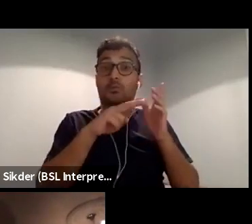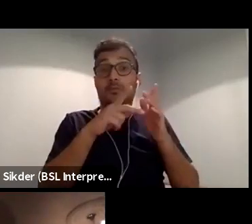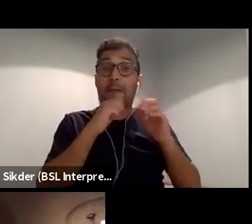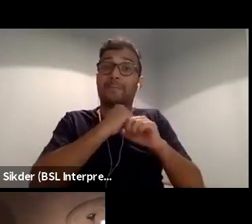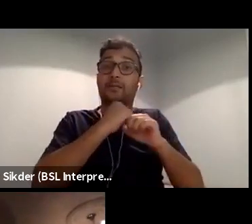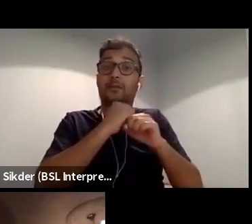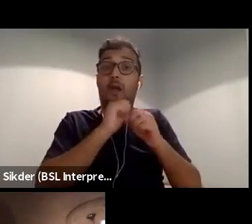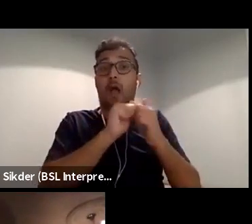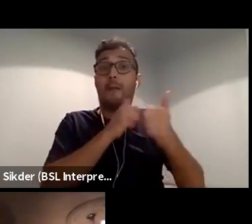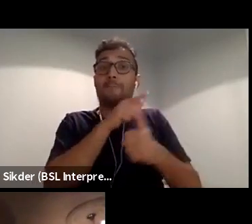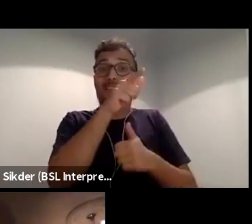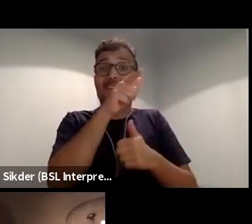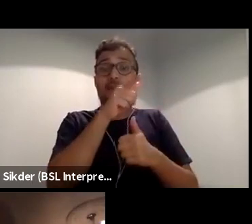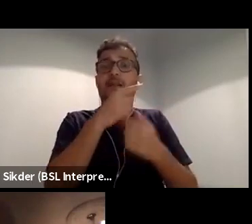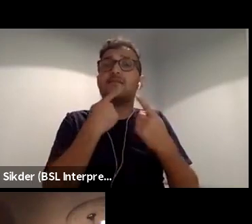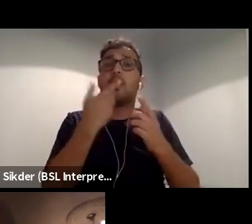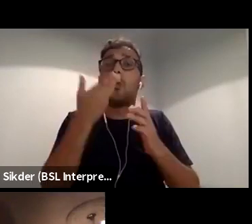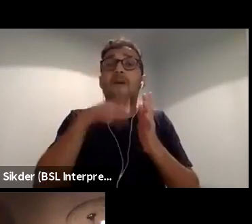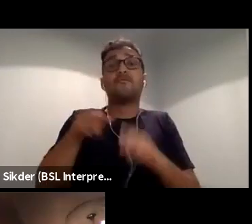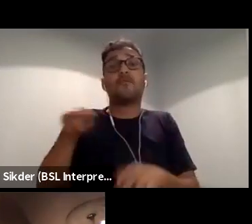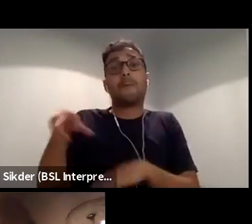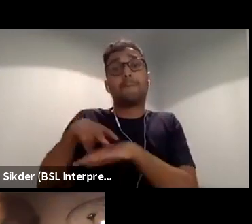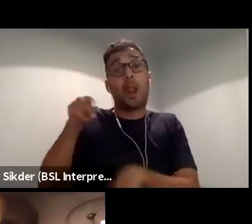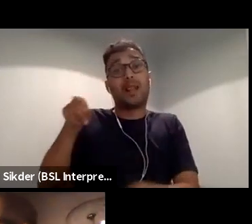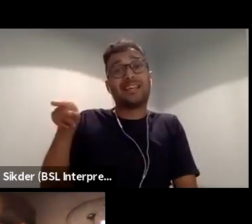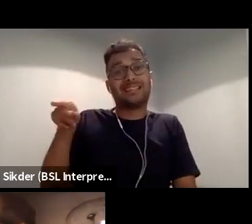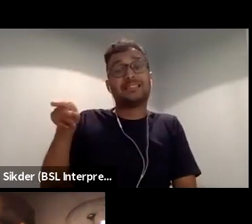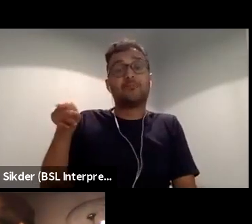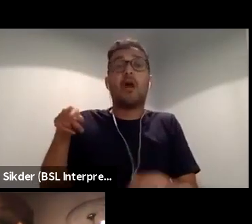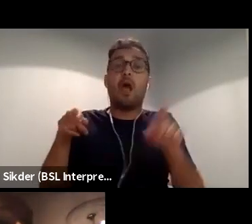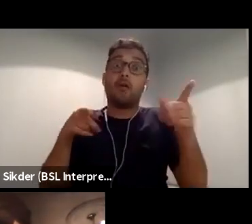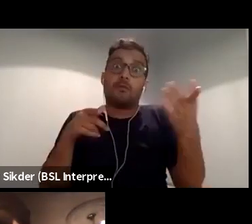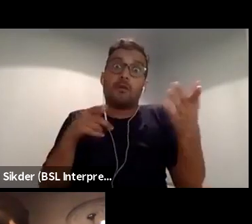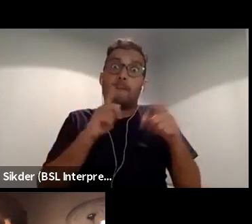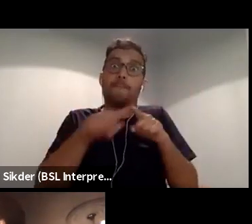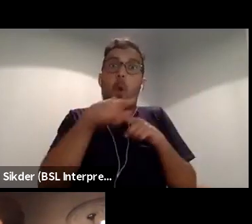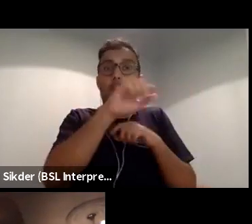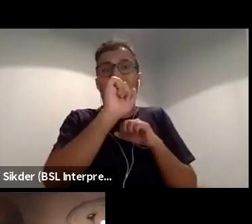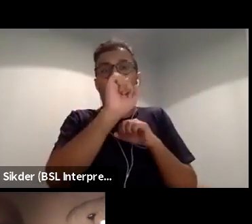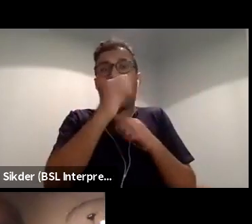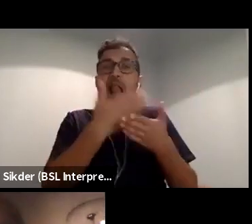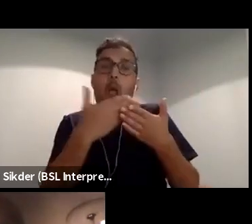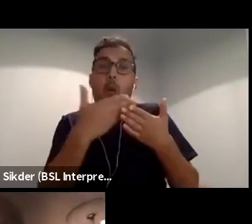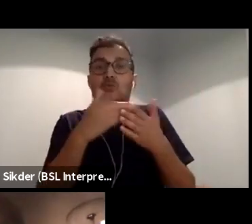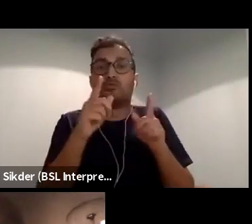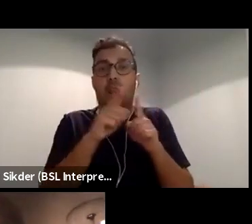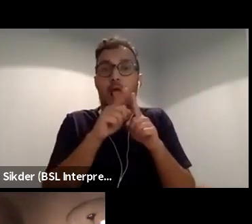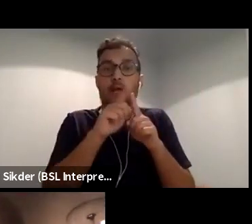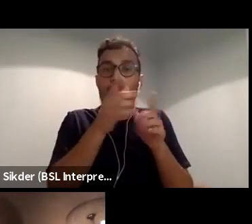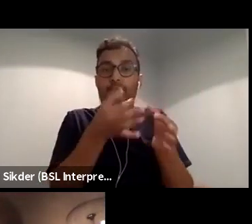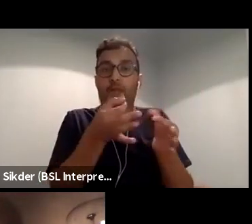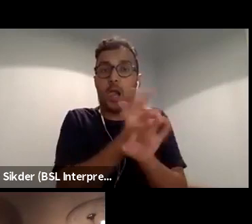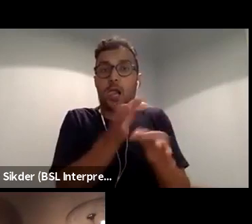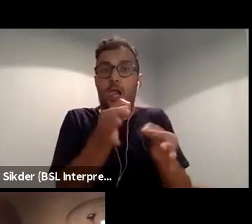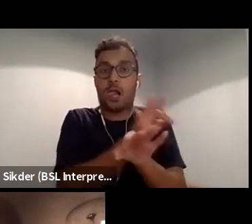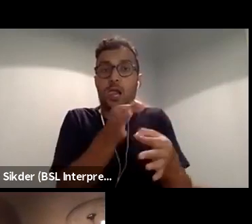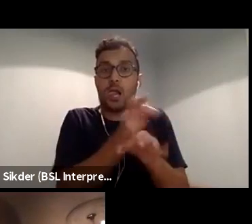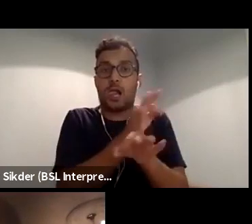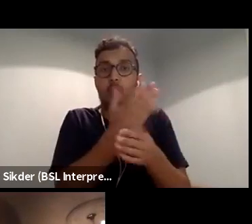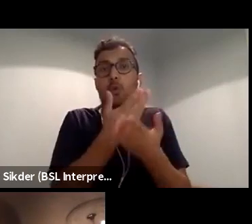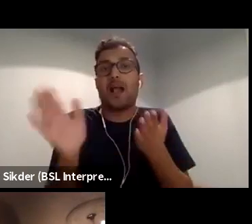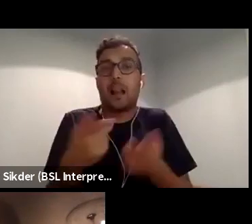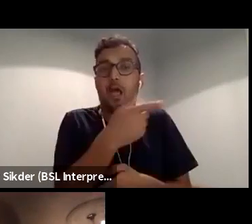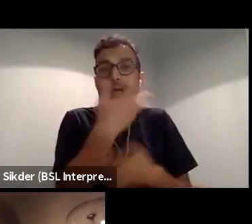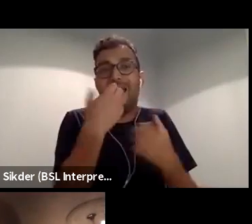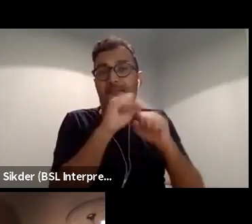of shadowy language or proxies, as you know, the sort of words that John refers